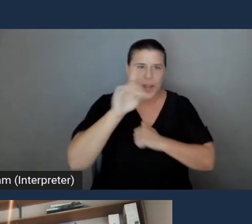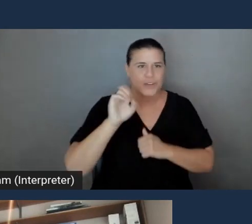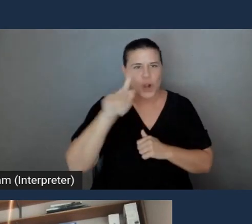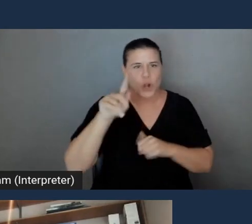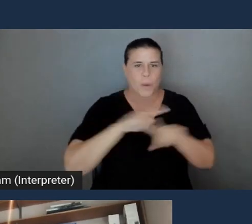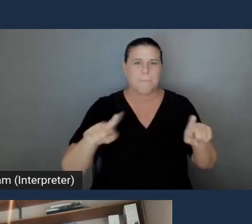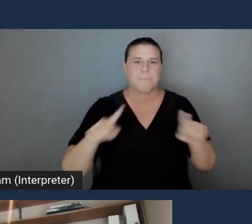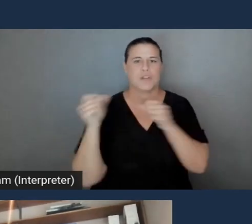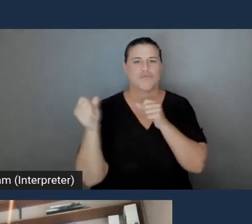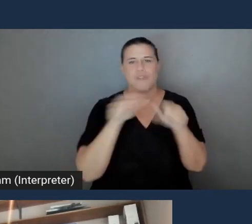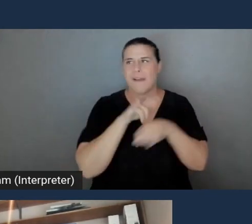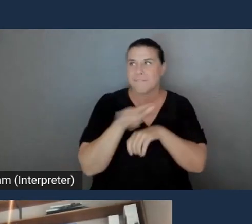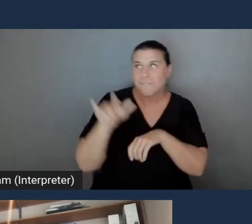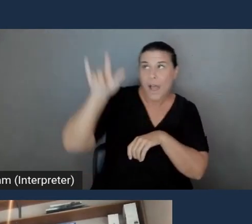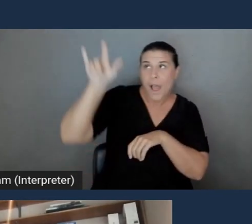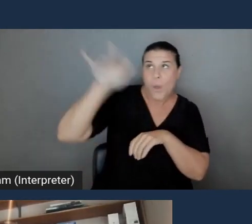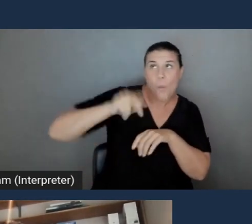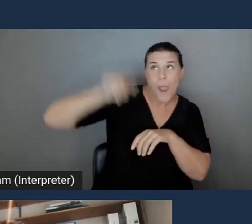drive or a fly up north.